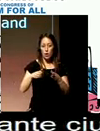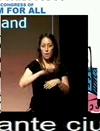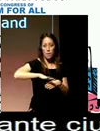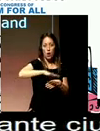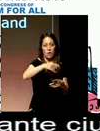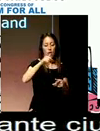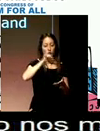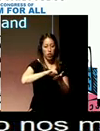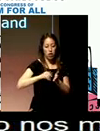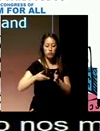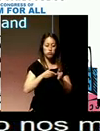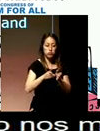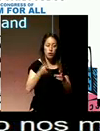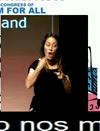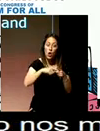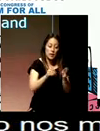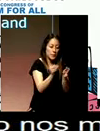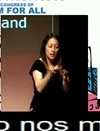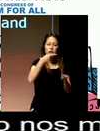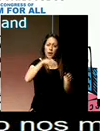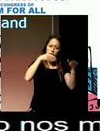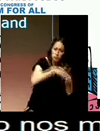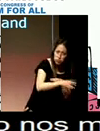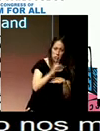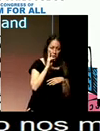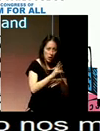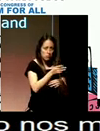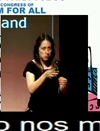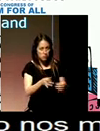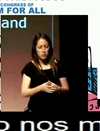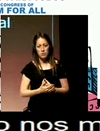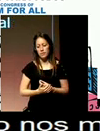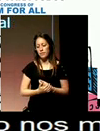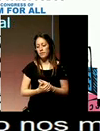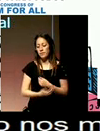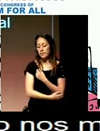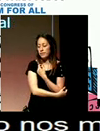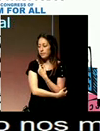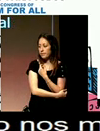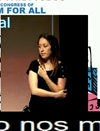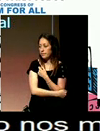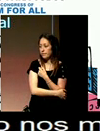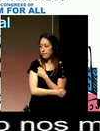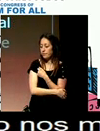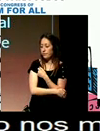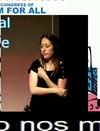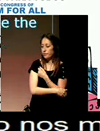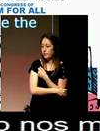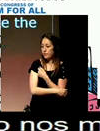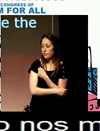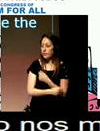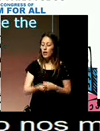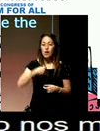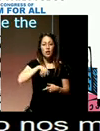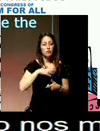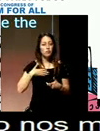physical measures and communications in order to make the historical values of the city accessible to all.